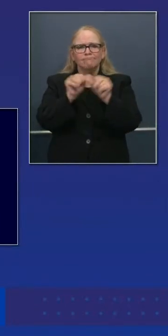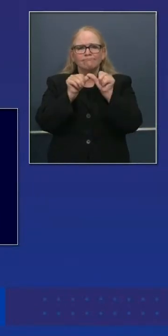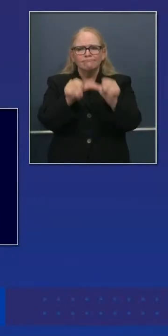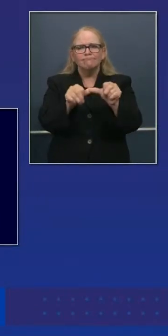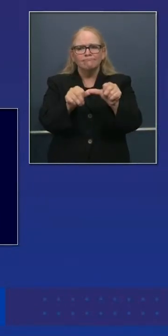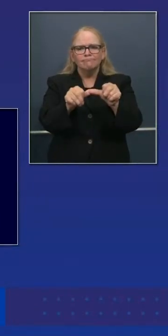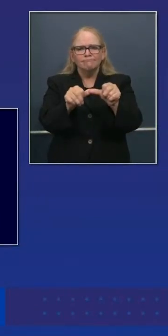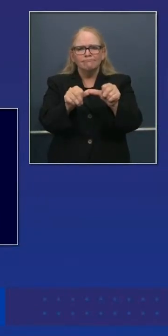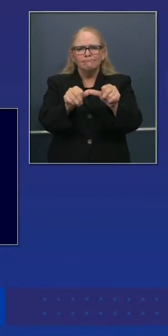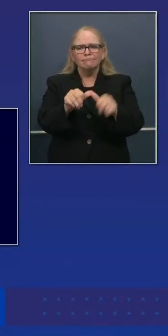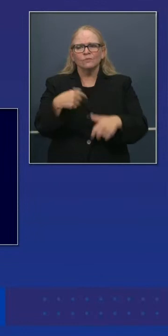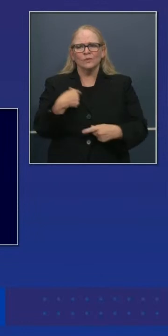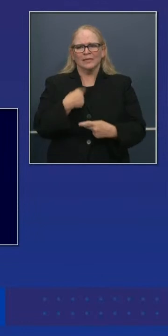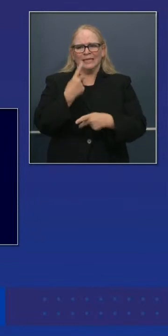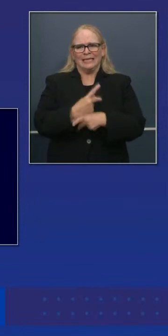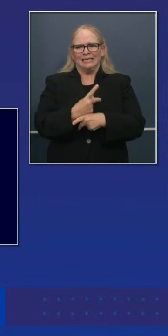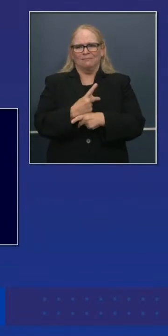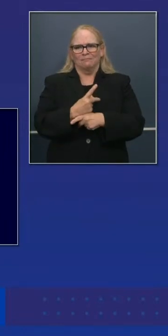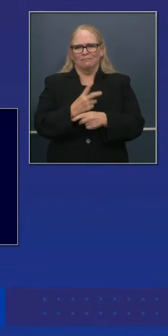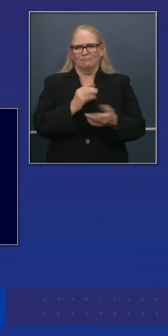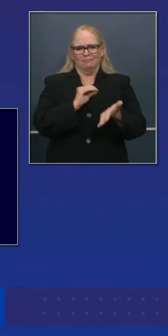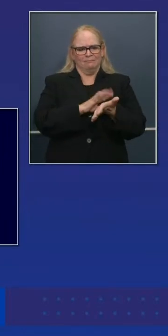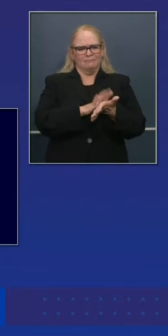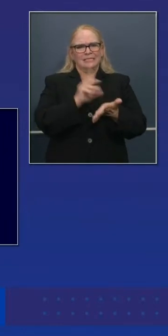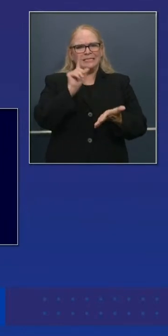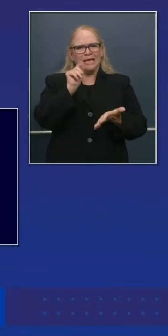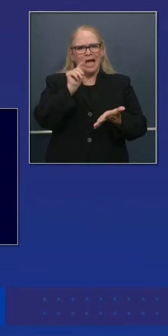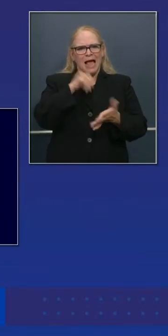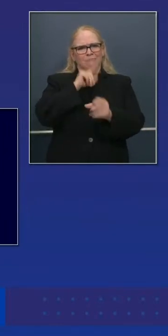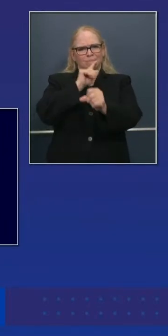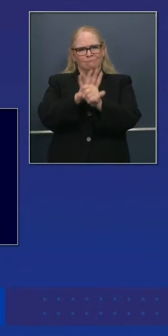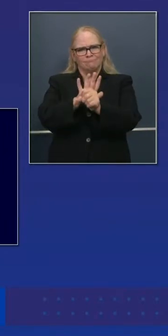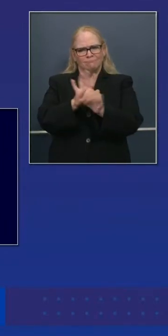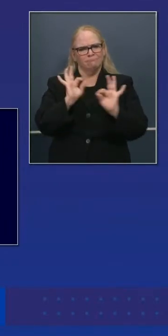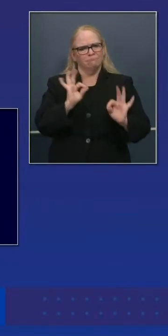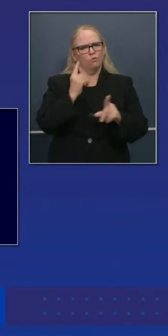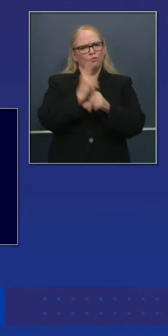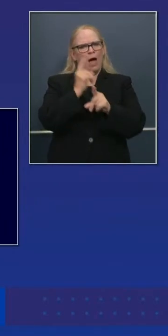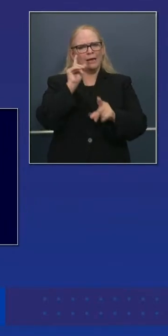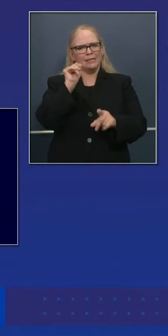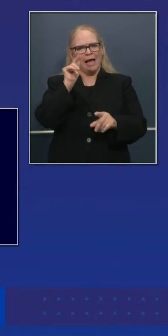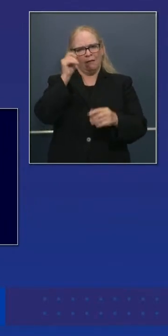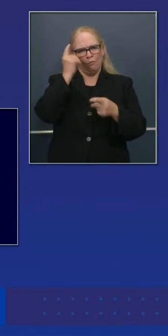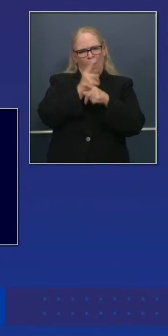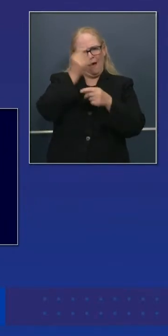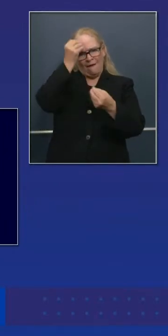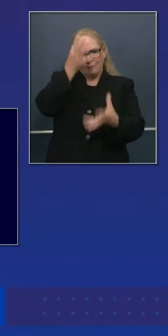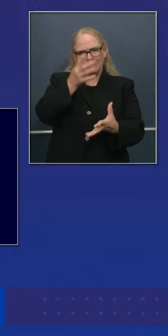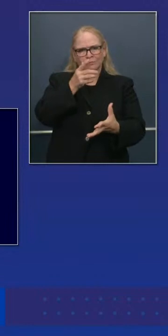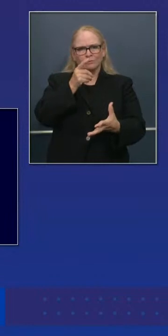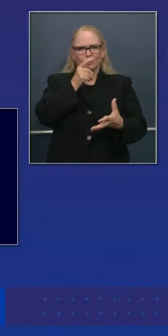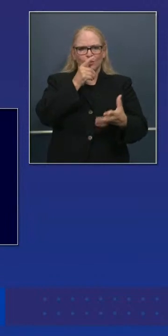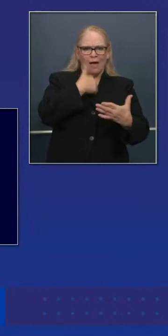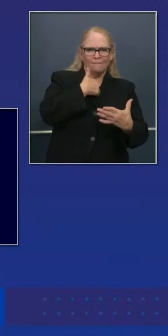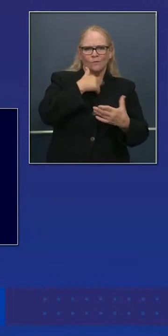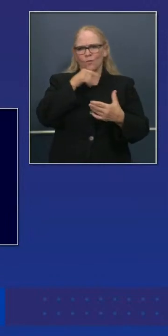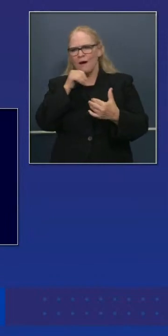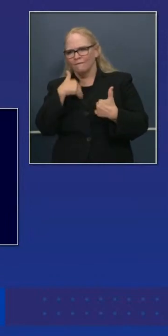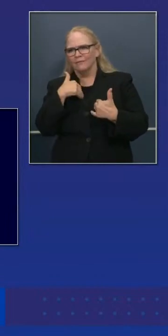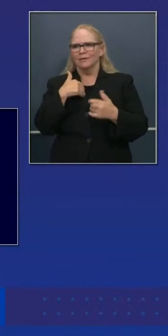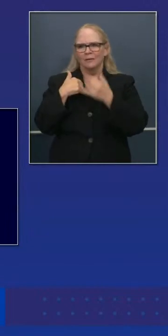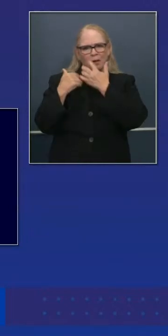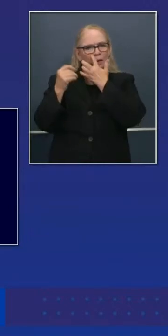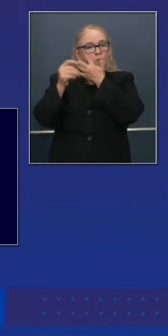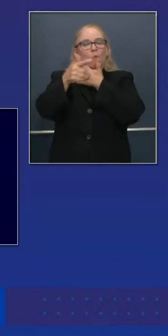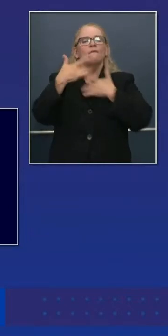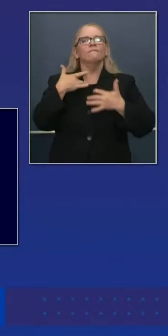know how critical it is for planning at the local level, for all Californians to feel confident about the trends